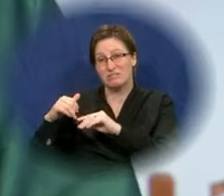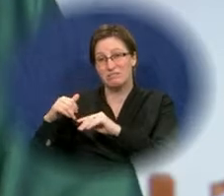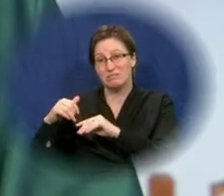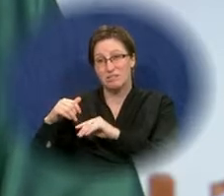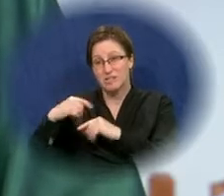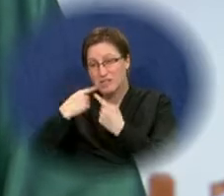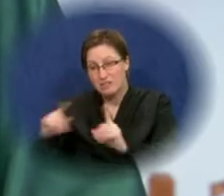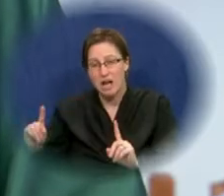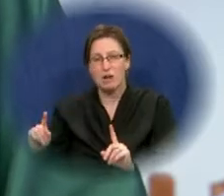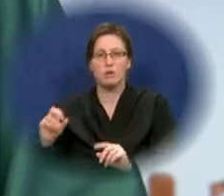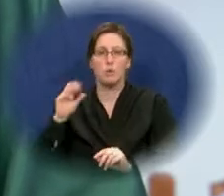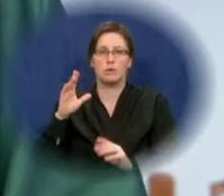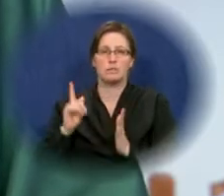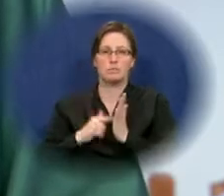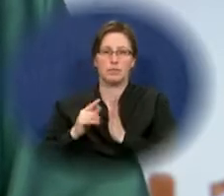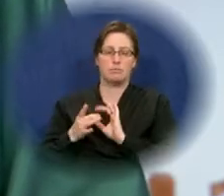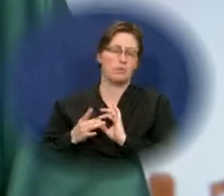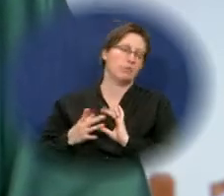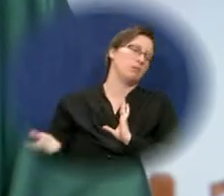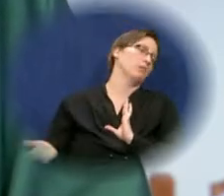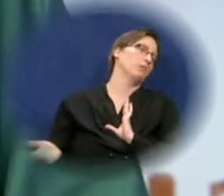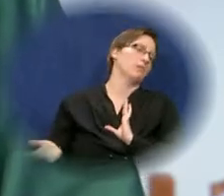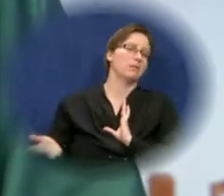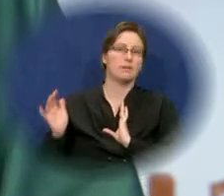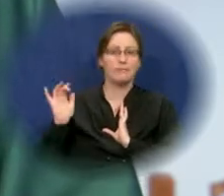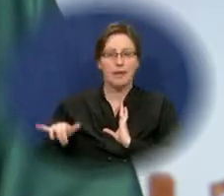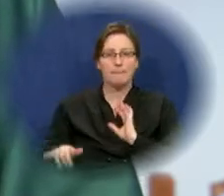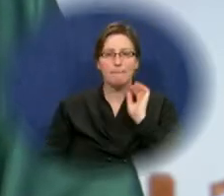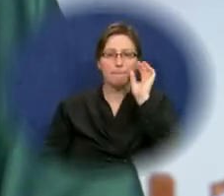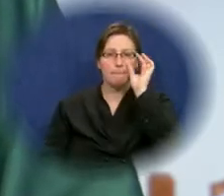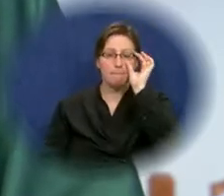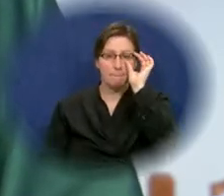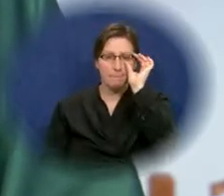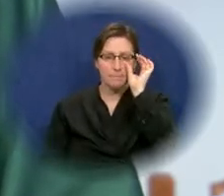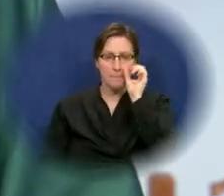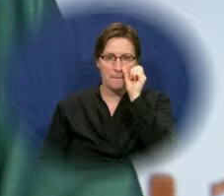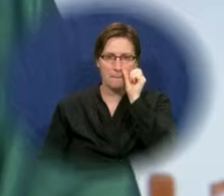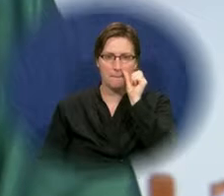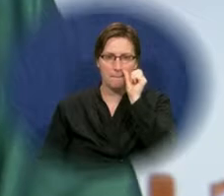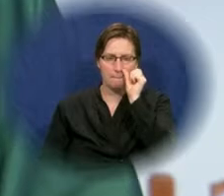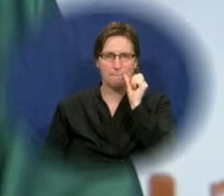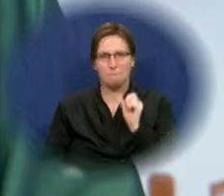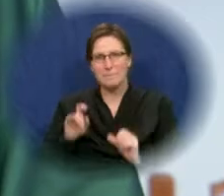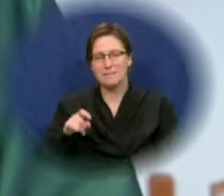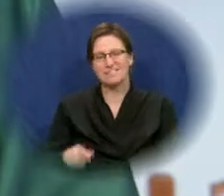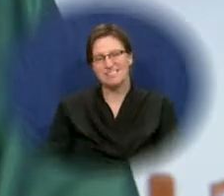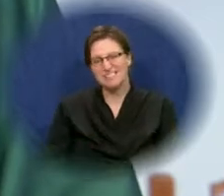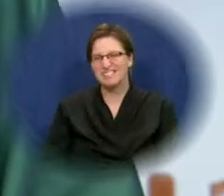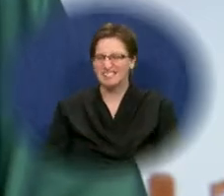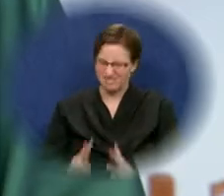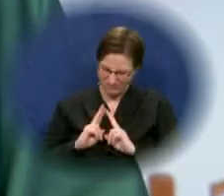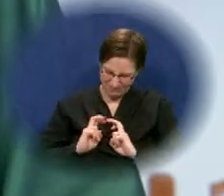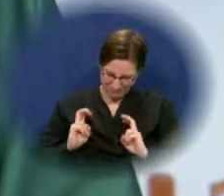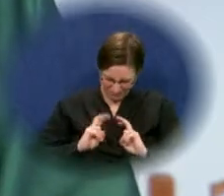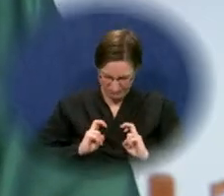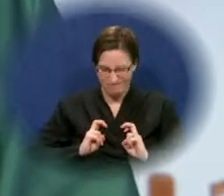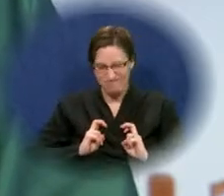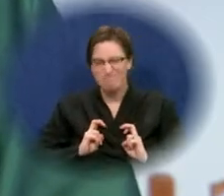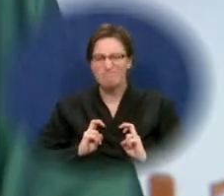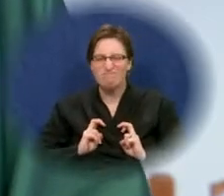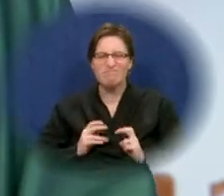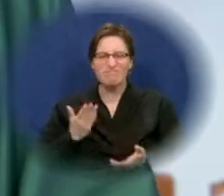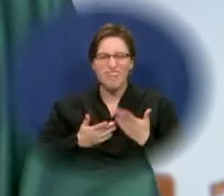sometimes that there's a disconnect of, you know, that we can find ourselves really admitting, oh, maybe I need to get better